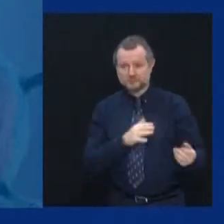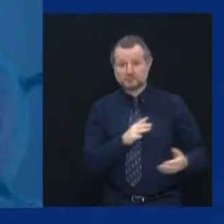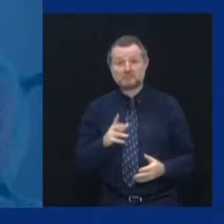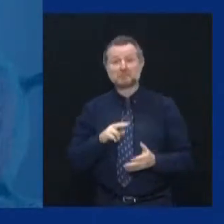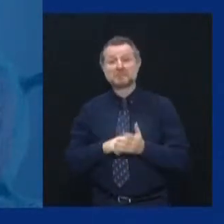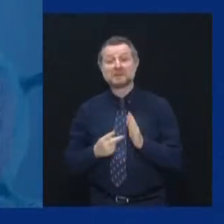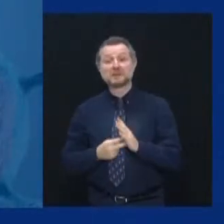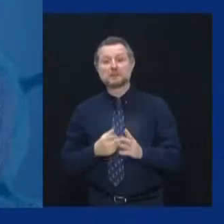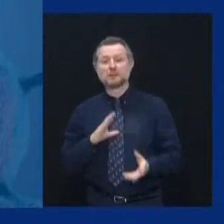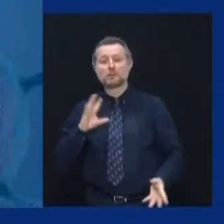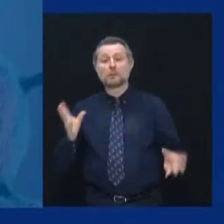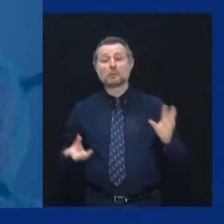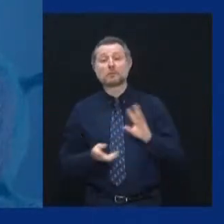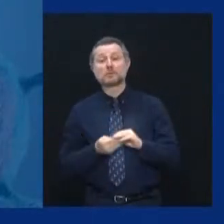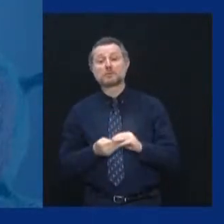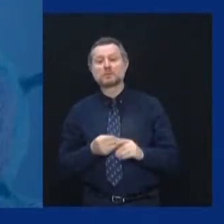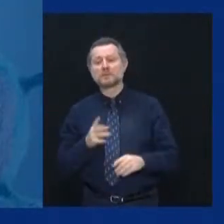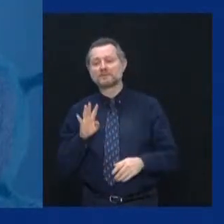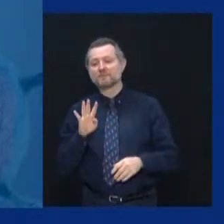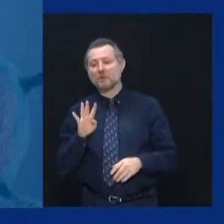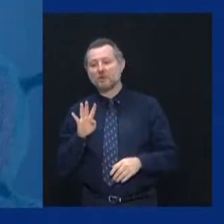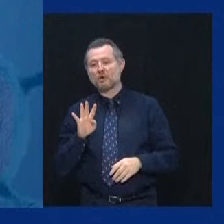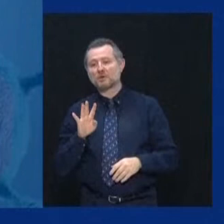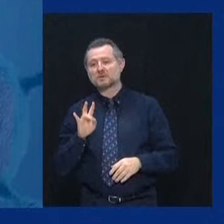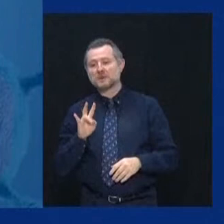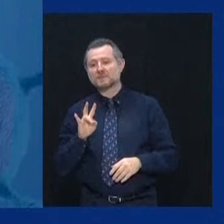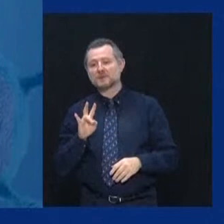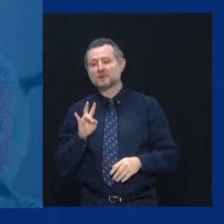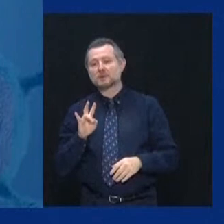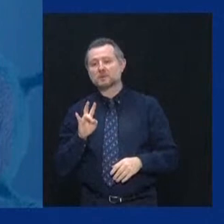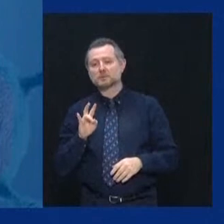week, 47 weeks.